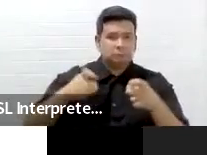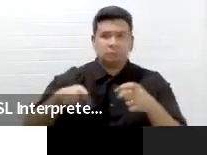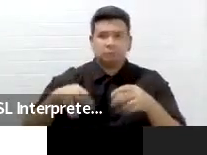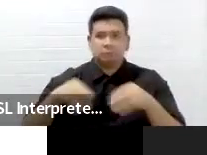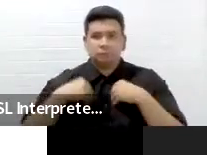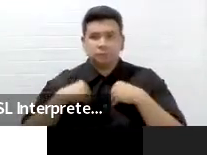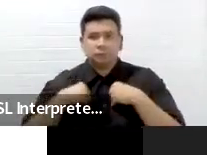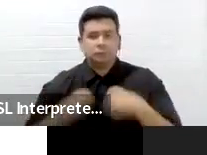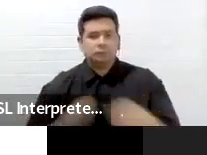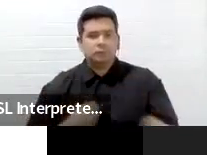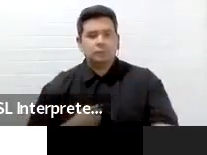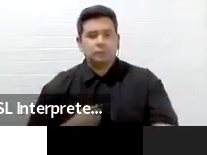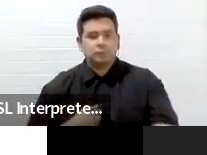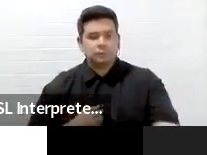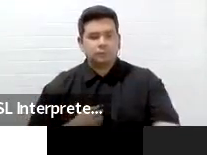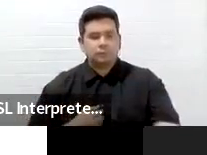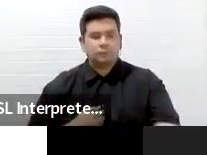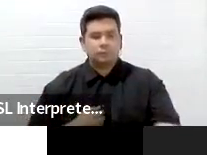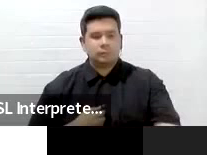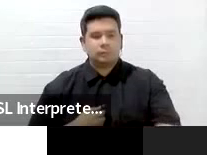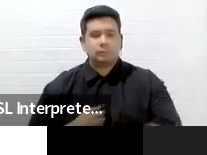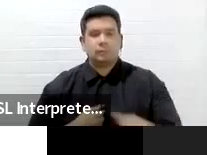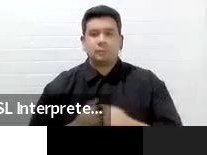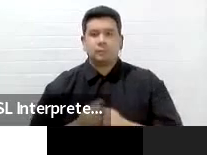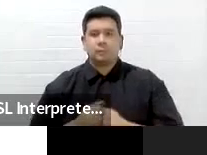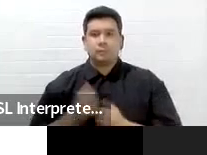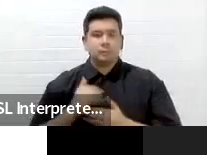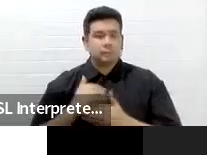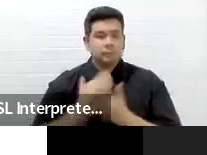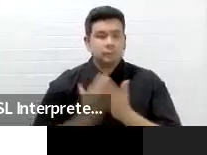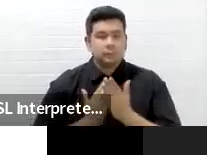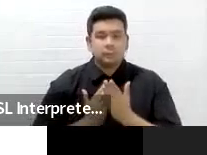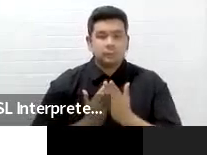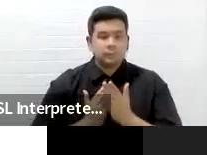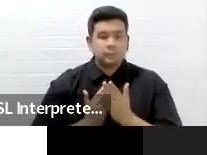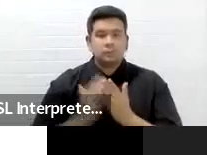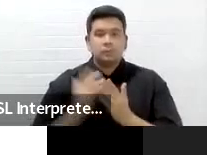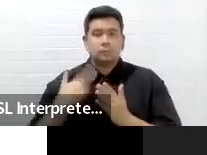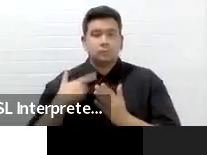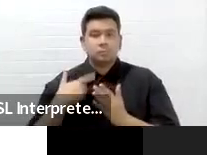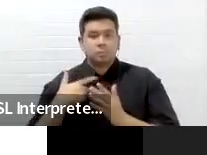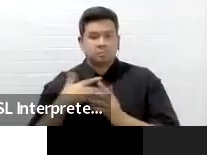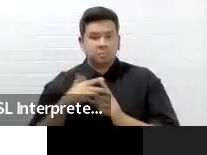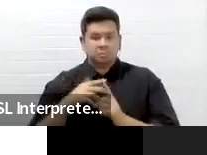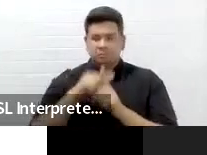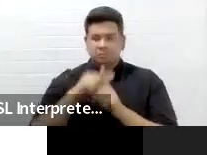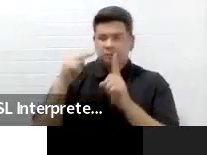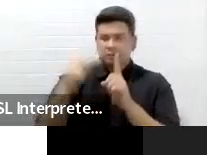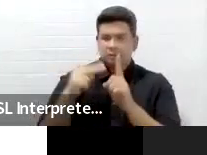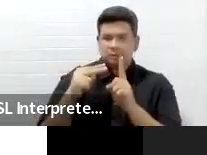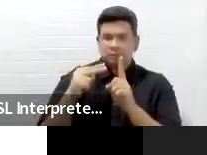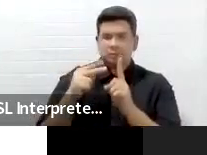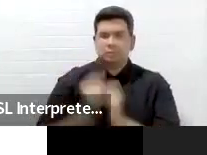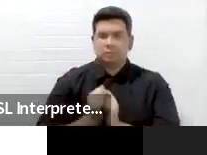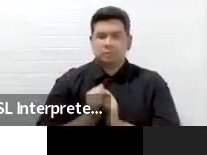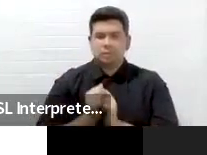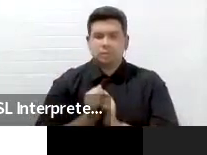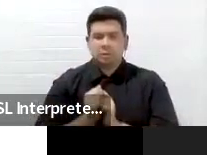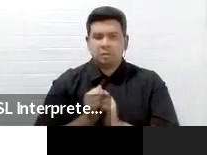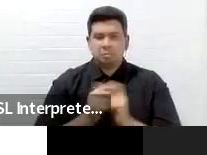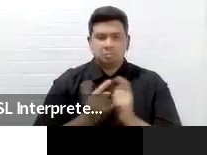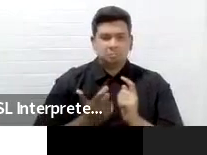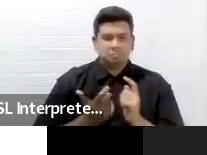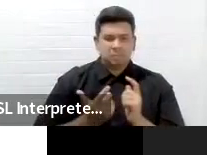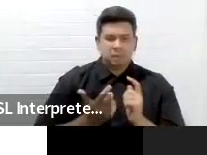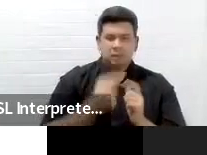As I already mentioned, some of the class-based perceptions or perceptions between and among